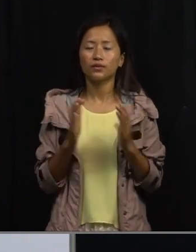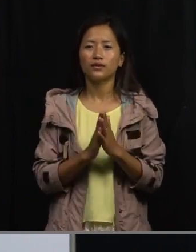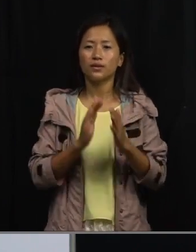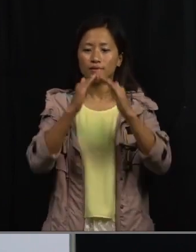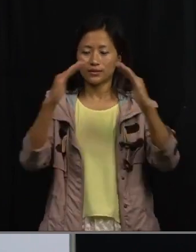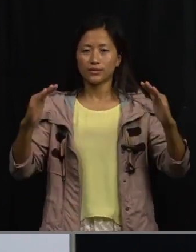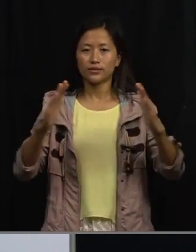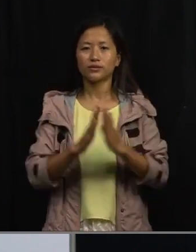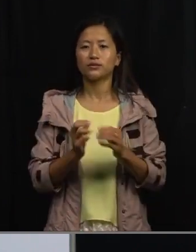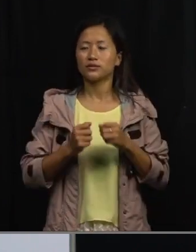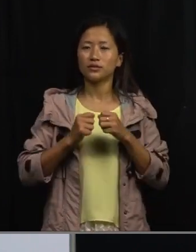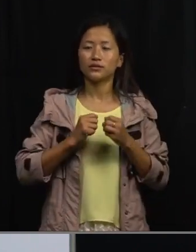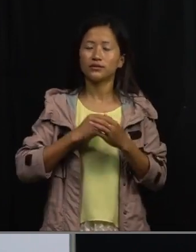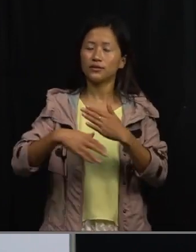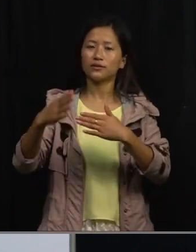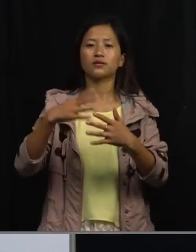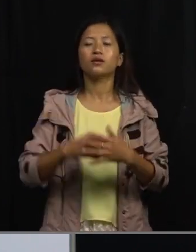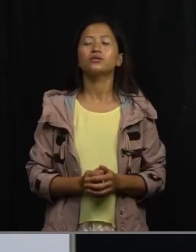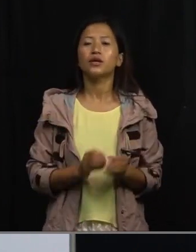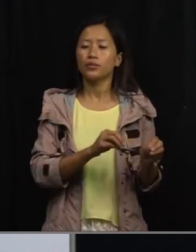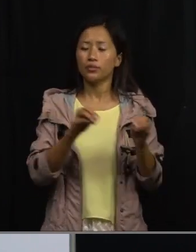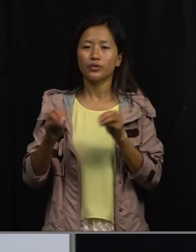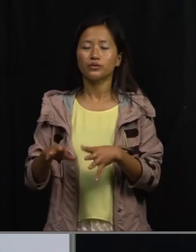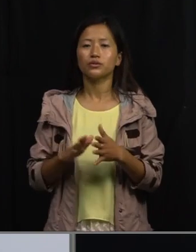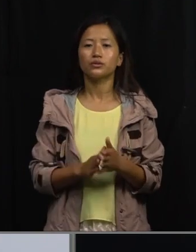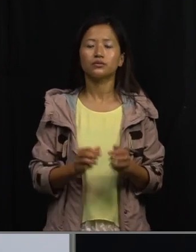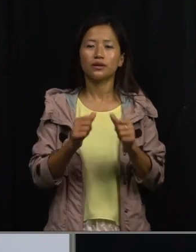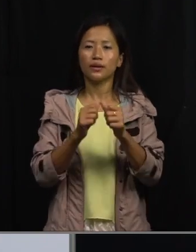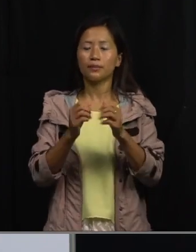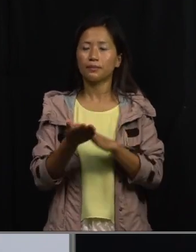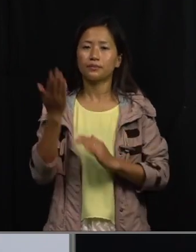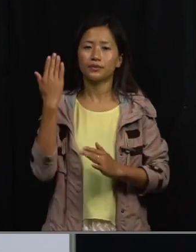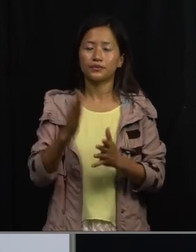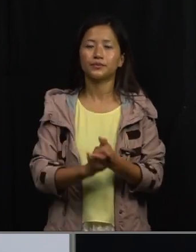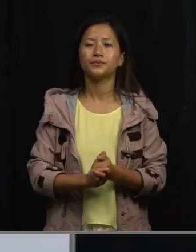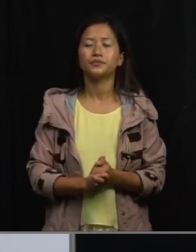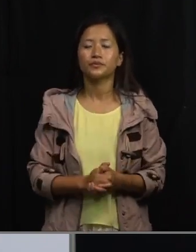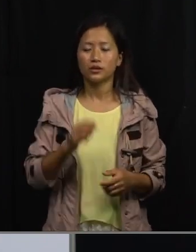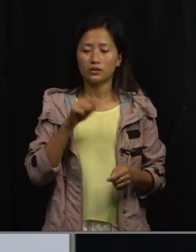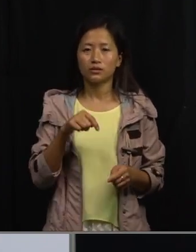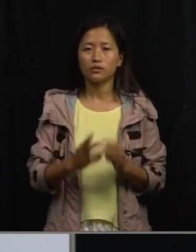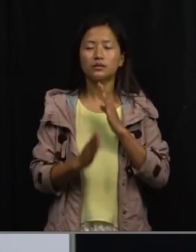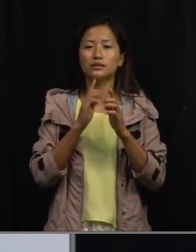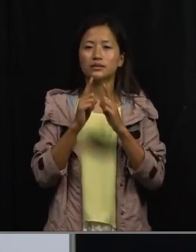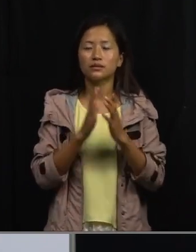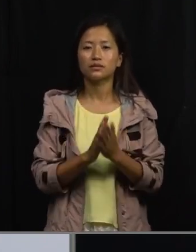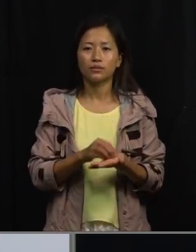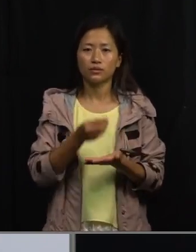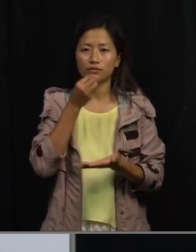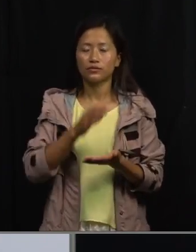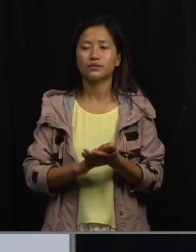to chase out the wild animals which had moved in during their absence. Now we will discuss about their